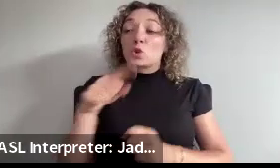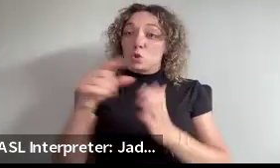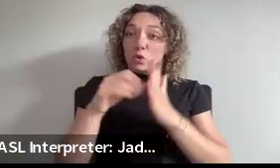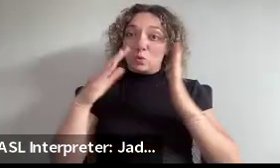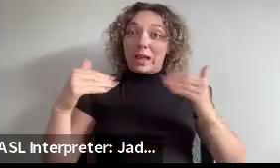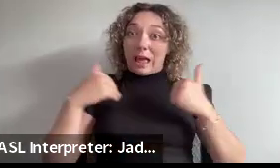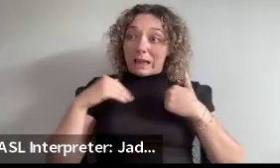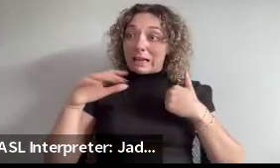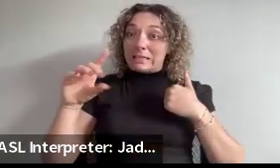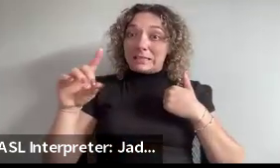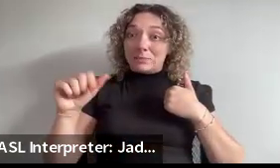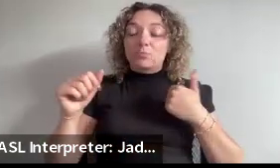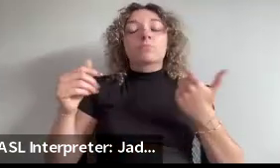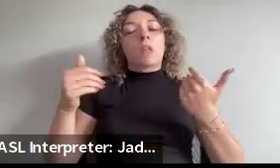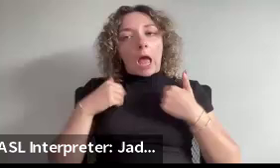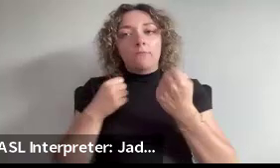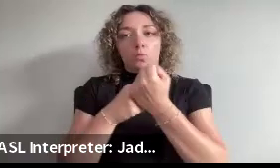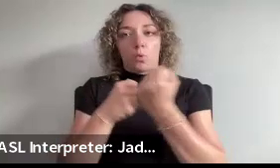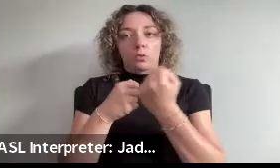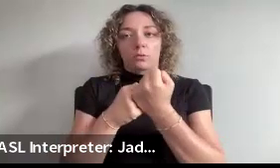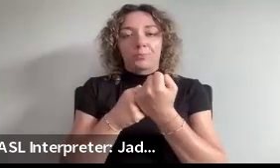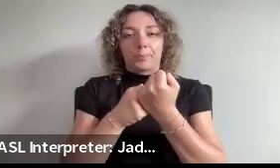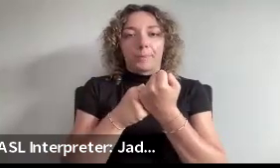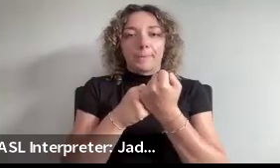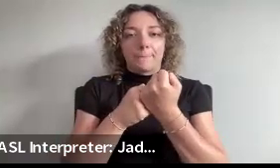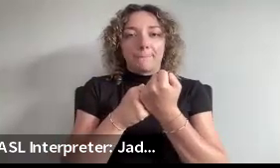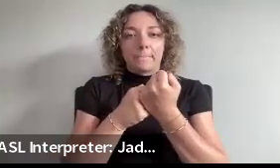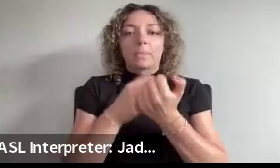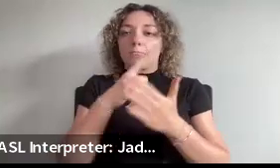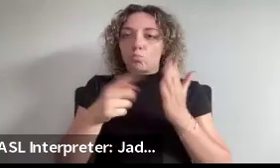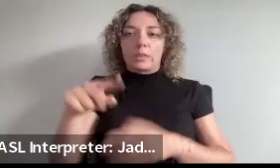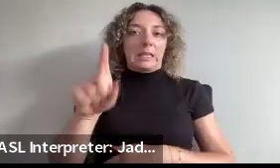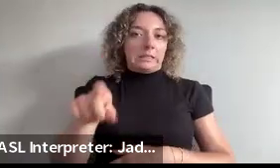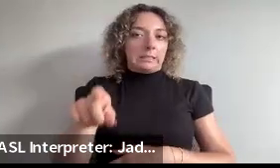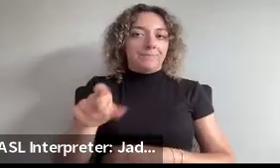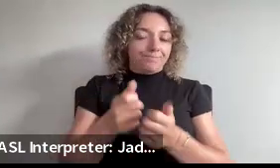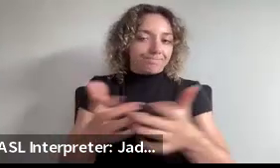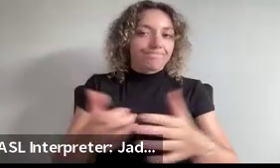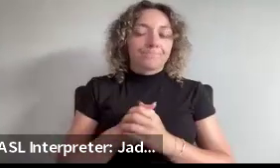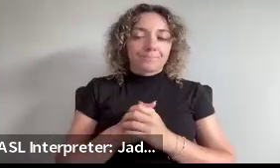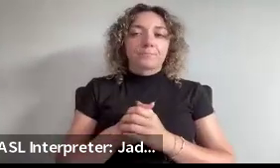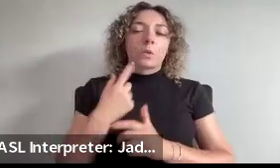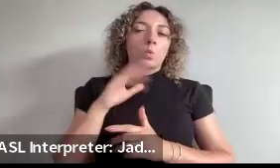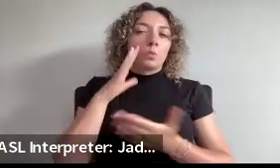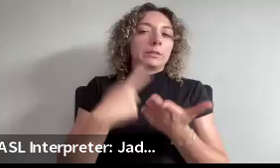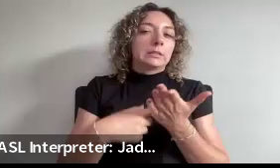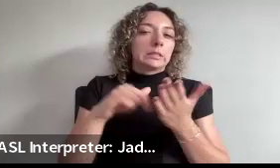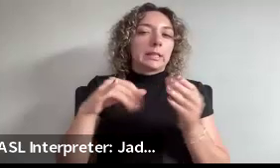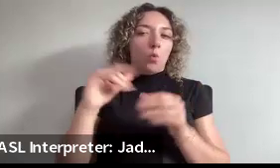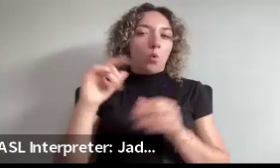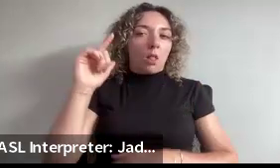disabilities have the support that they need. Um, we'll talk a little bit more about that later